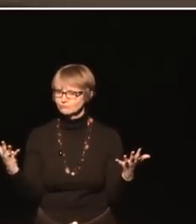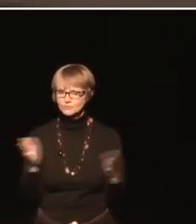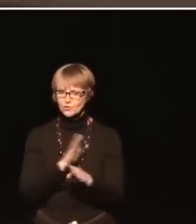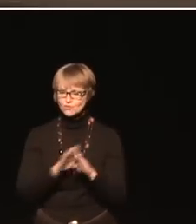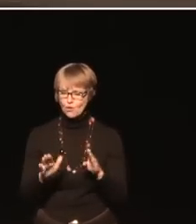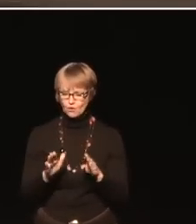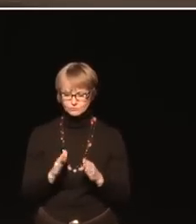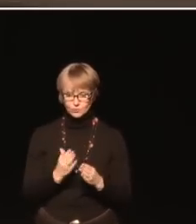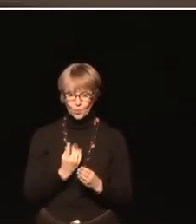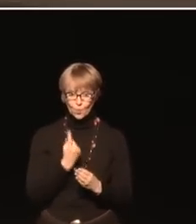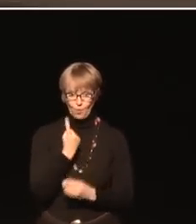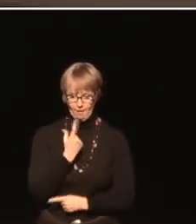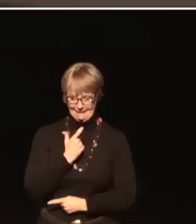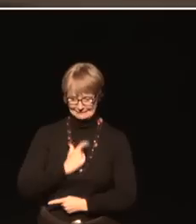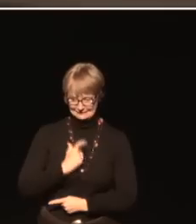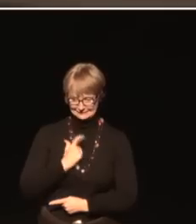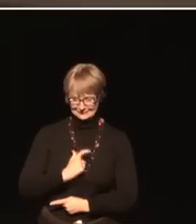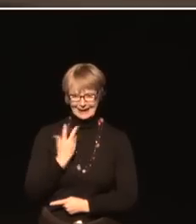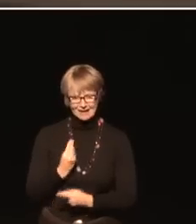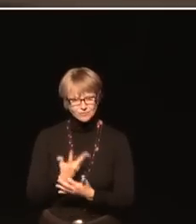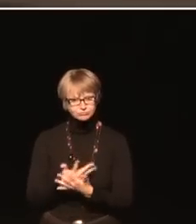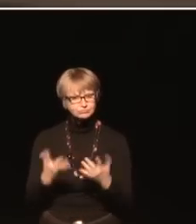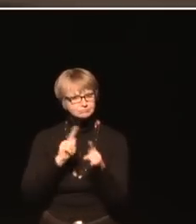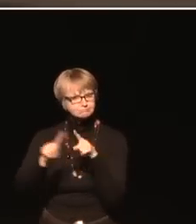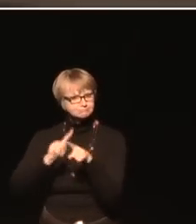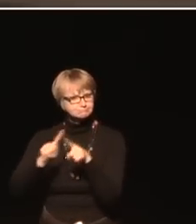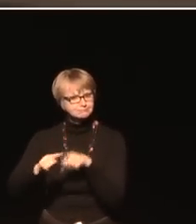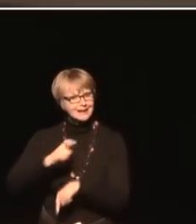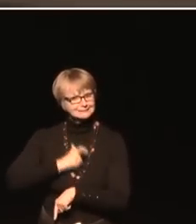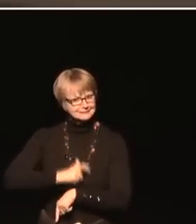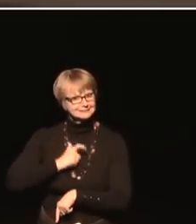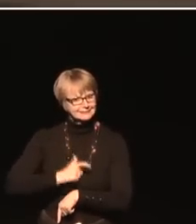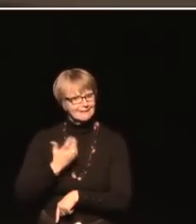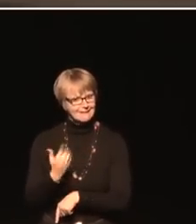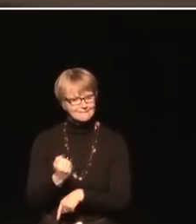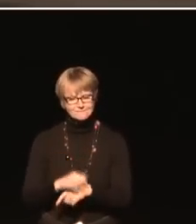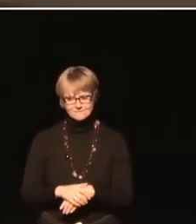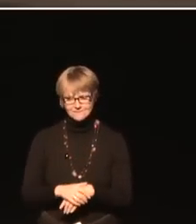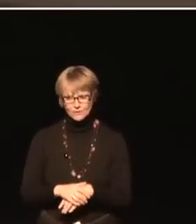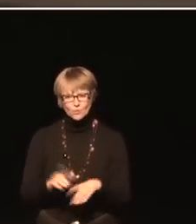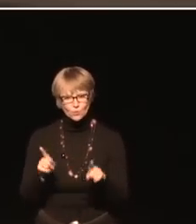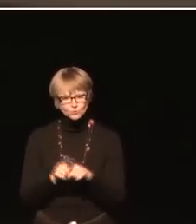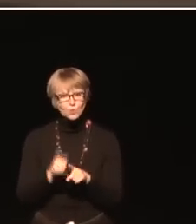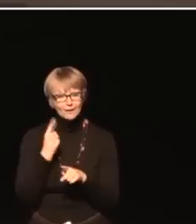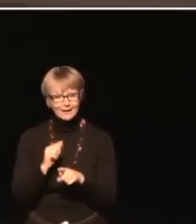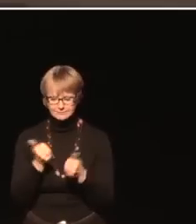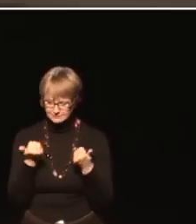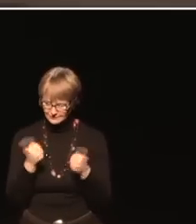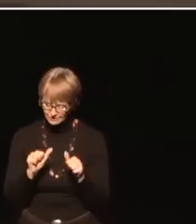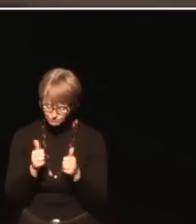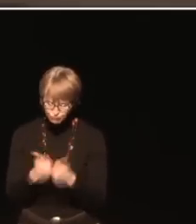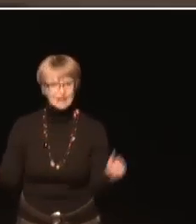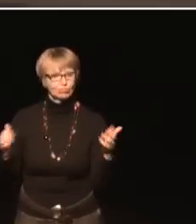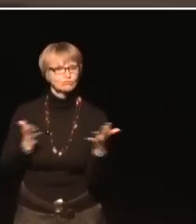identity boxes, and also where real creative breakthroughs are inclined to happen.